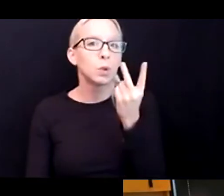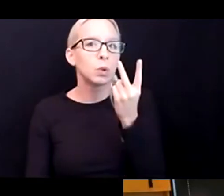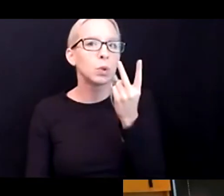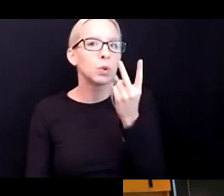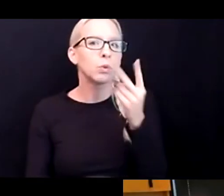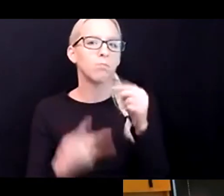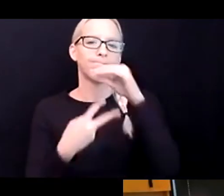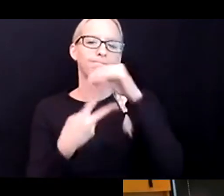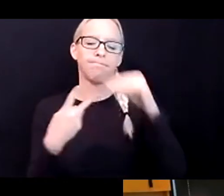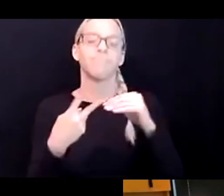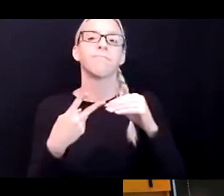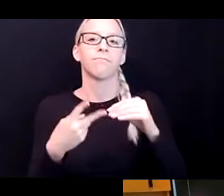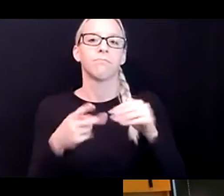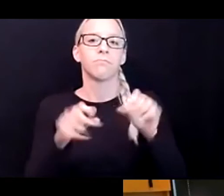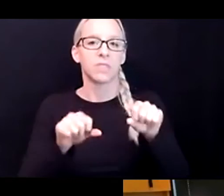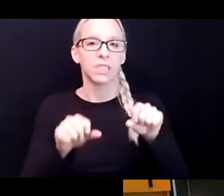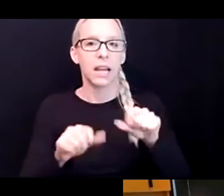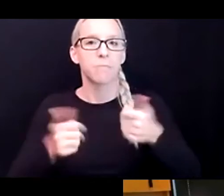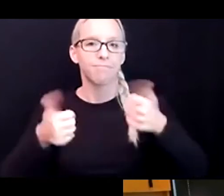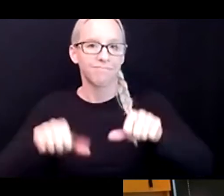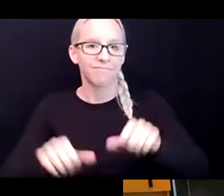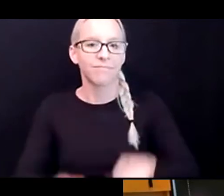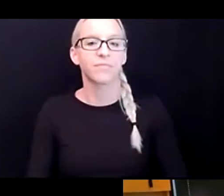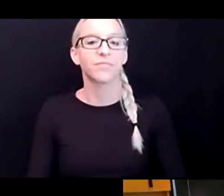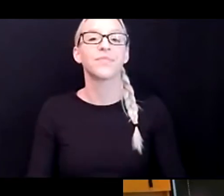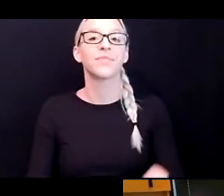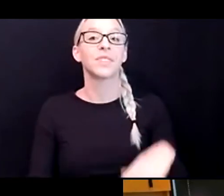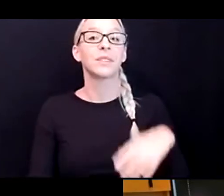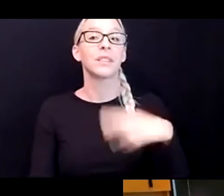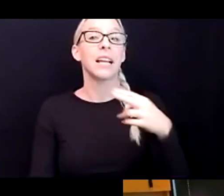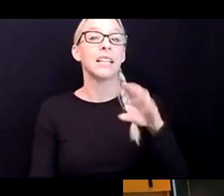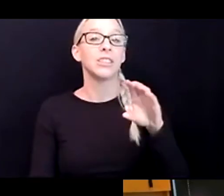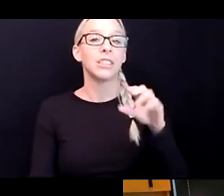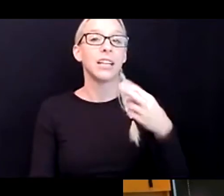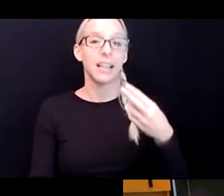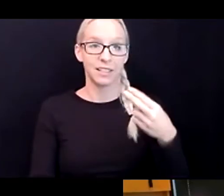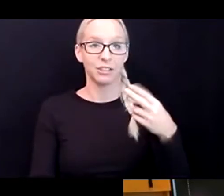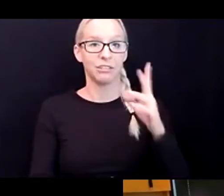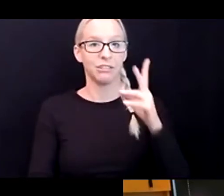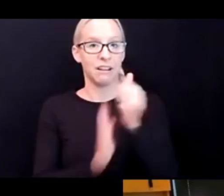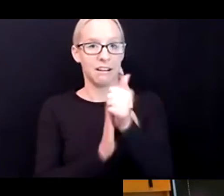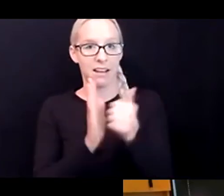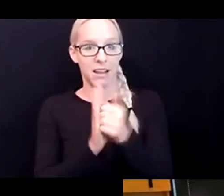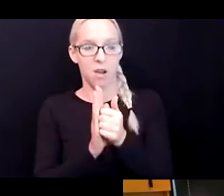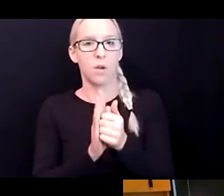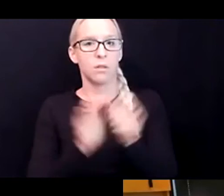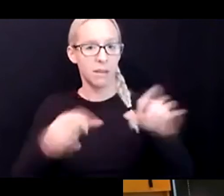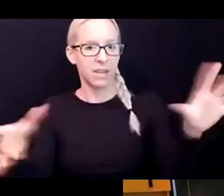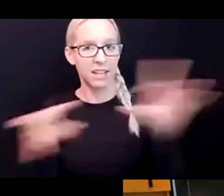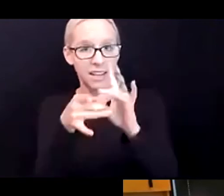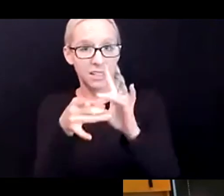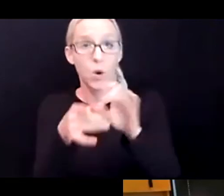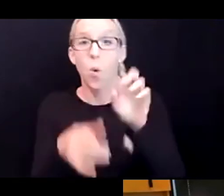account: an ACH contribution from a connected account, or if somebody sets up a gifting